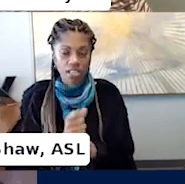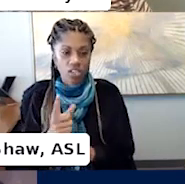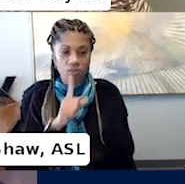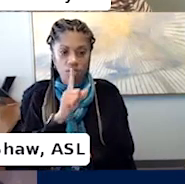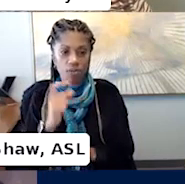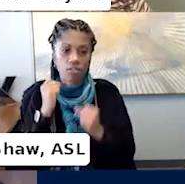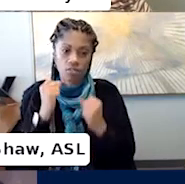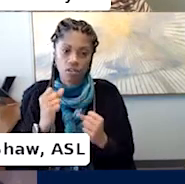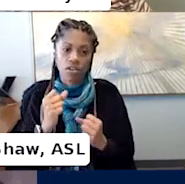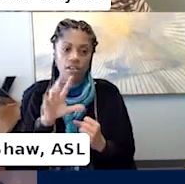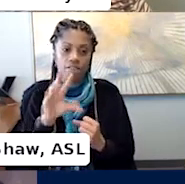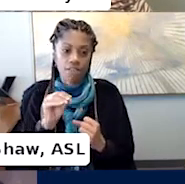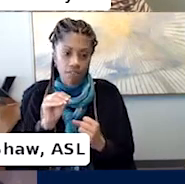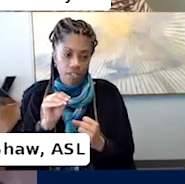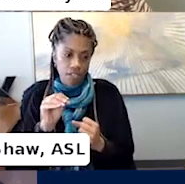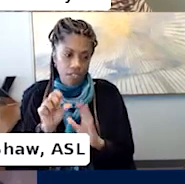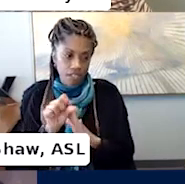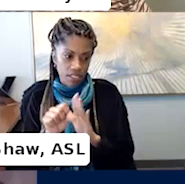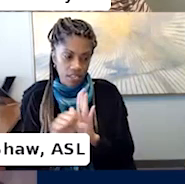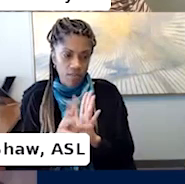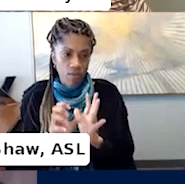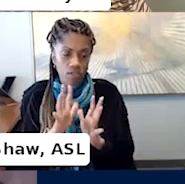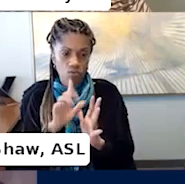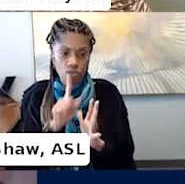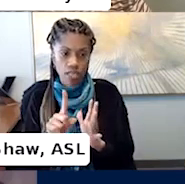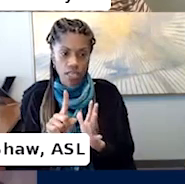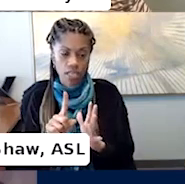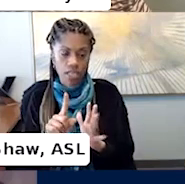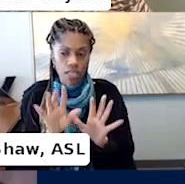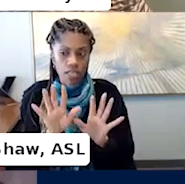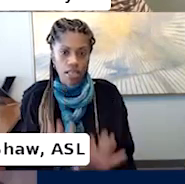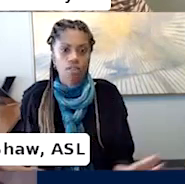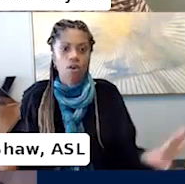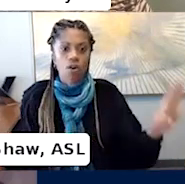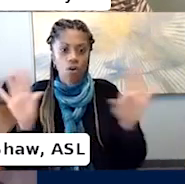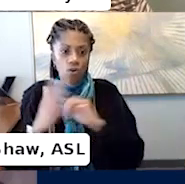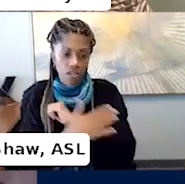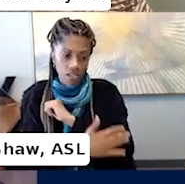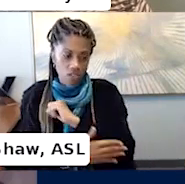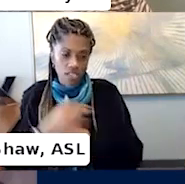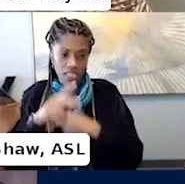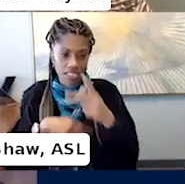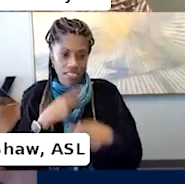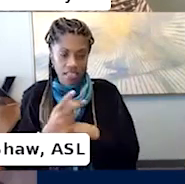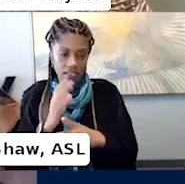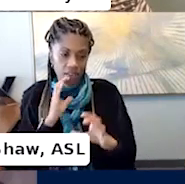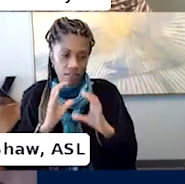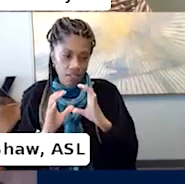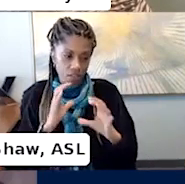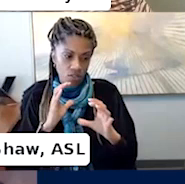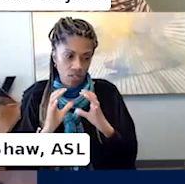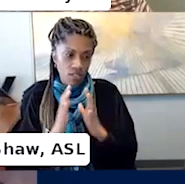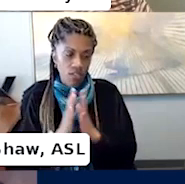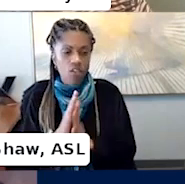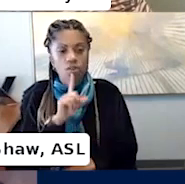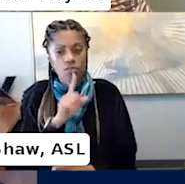where, we're going to really be engaging the entire country, in these conversations, to come together to have these conversations. We really do